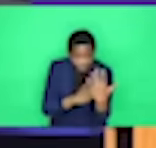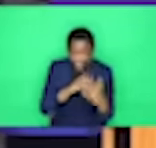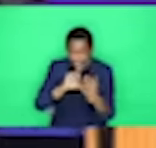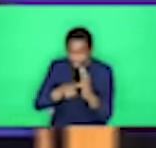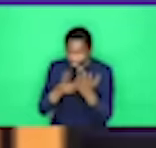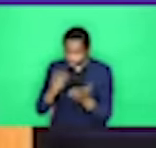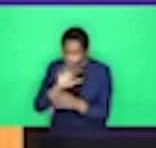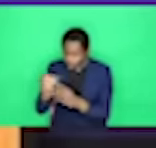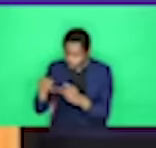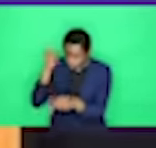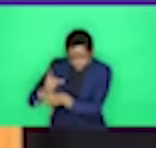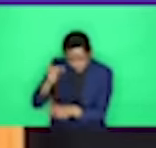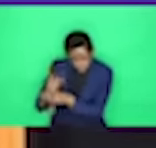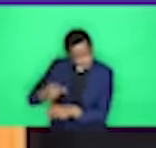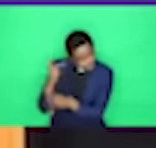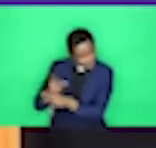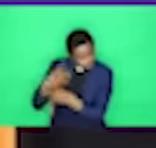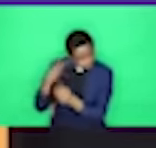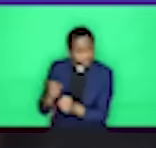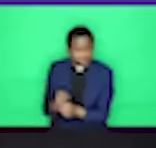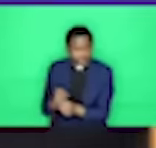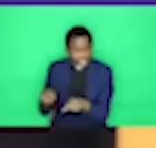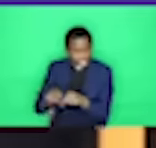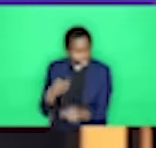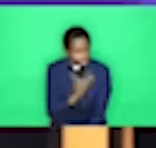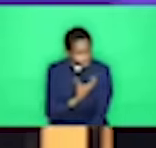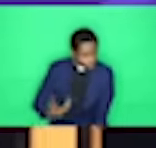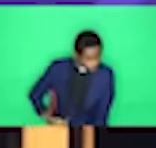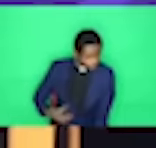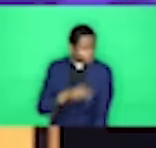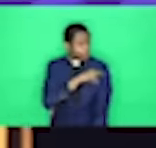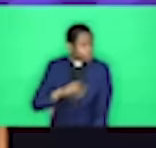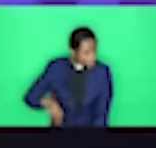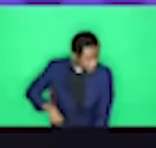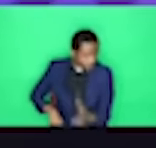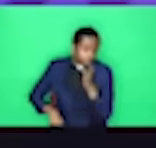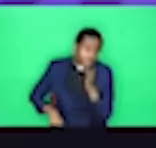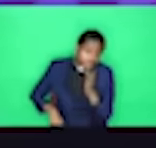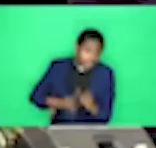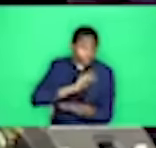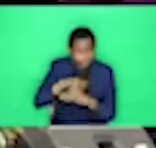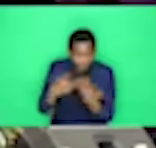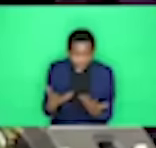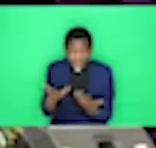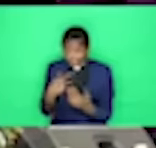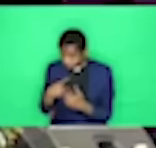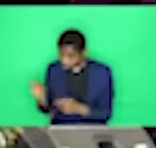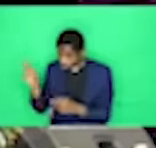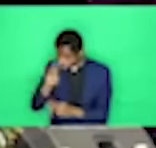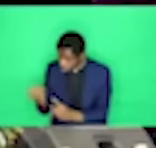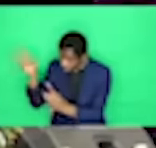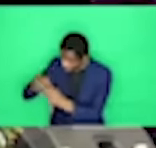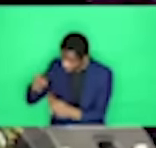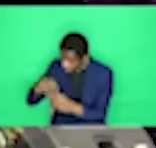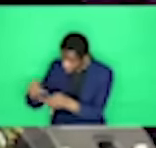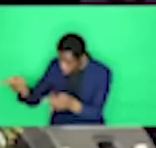that one. As a chief, as a queen mother, now if you apply it to your jurisdiction, it